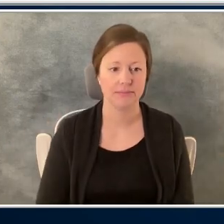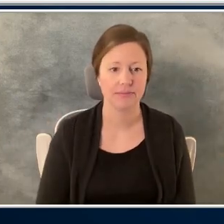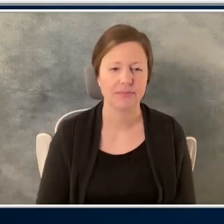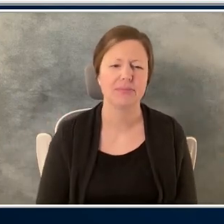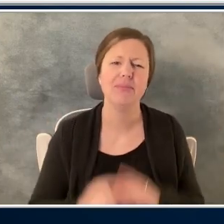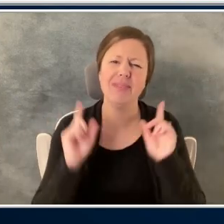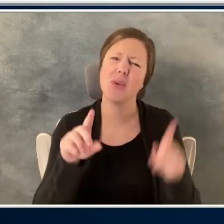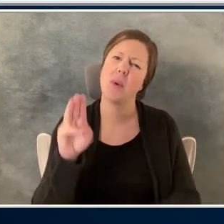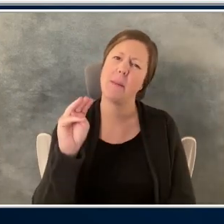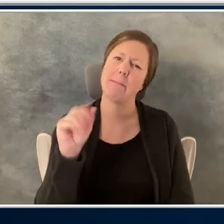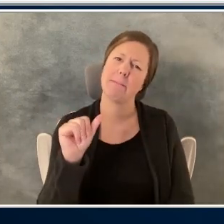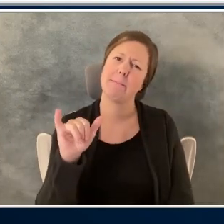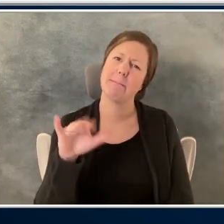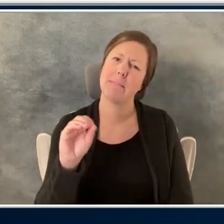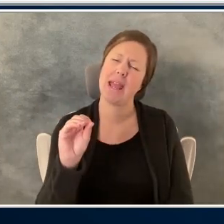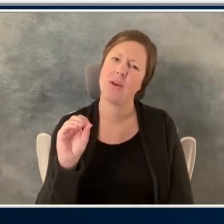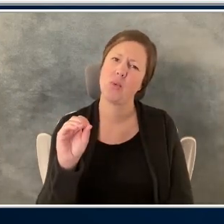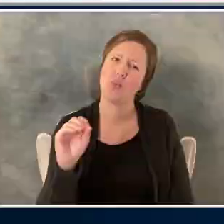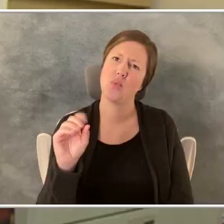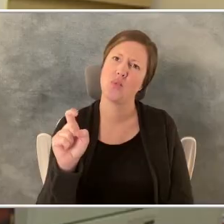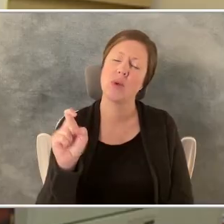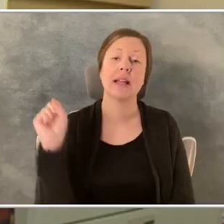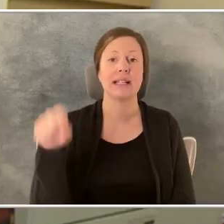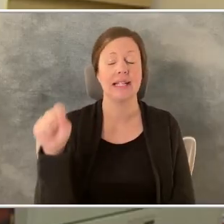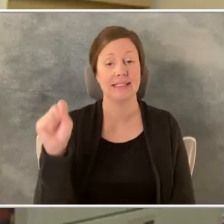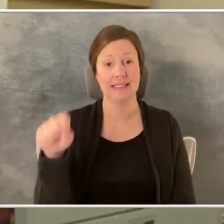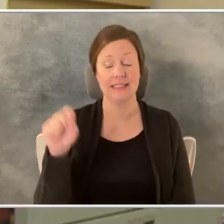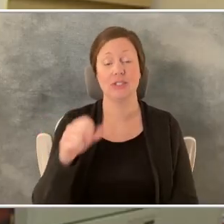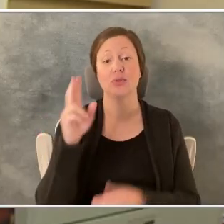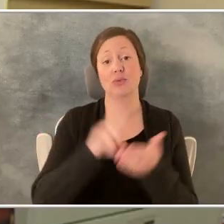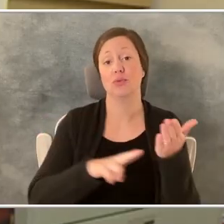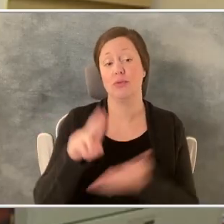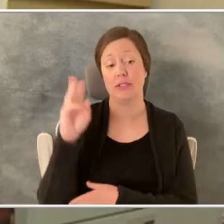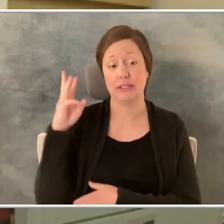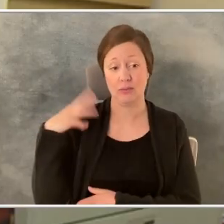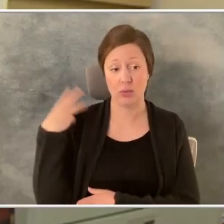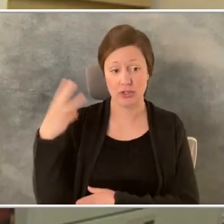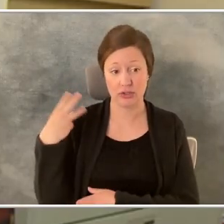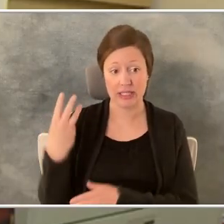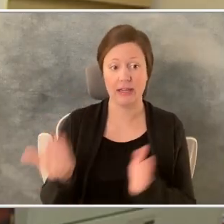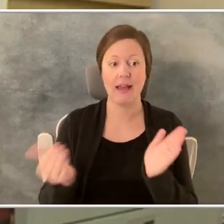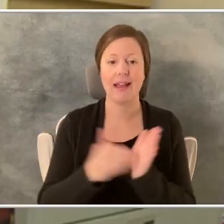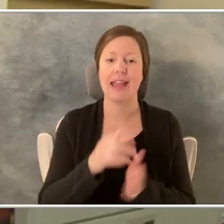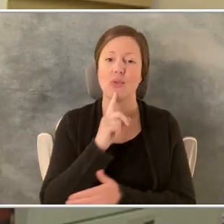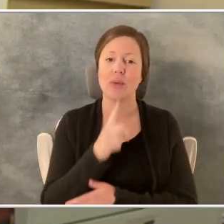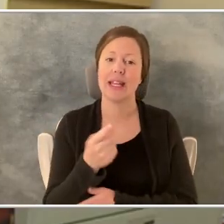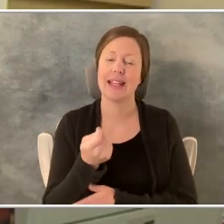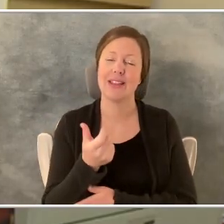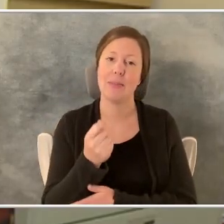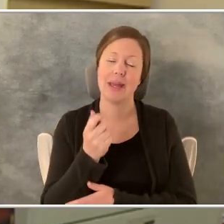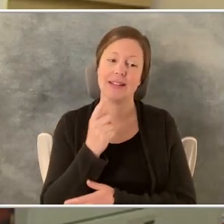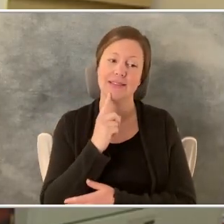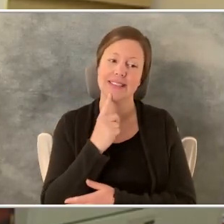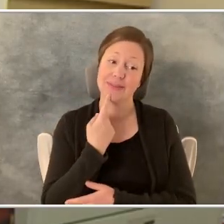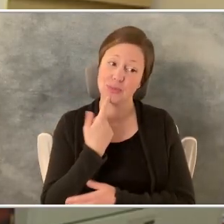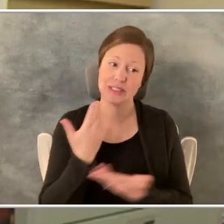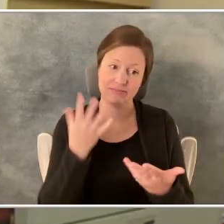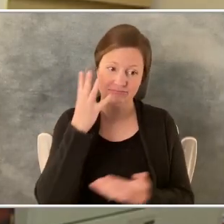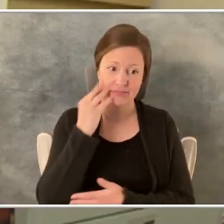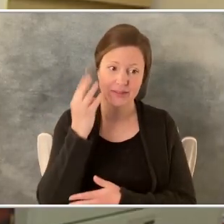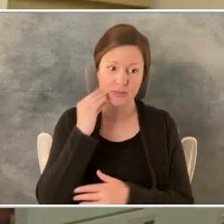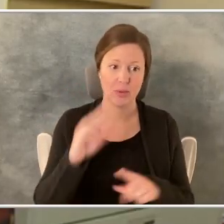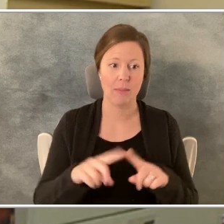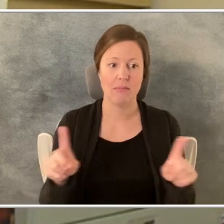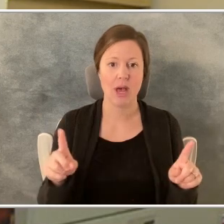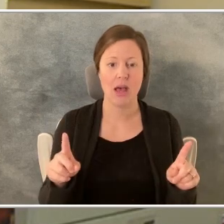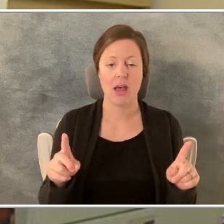point? I did. So from the University of Washington, again, a little bit disappointing. It was